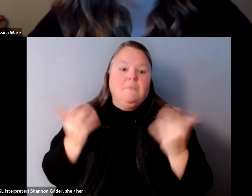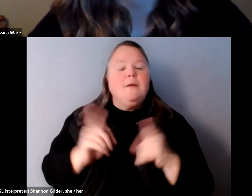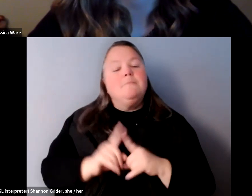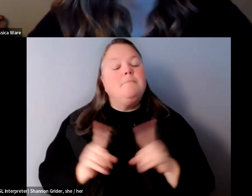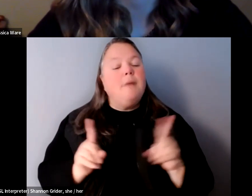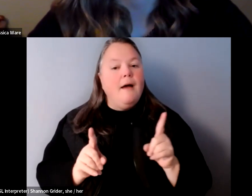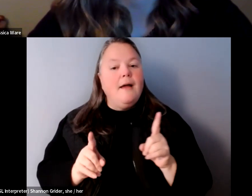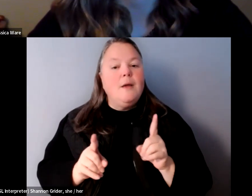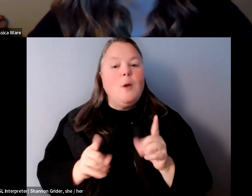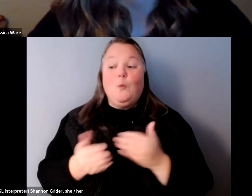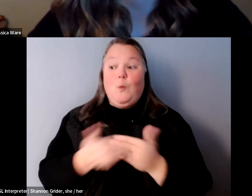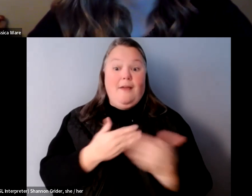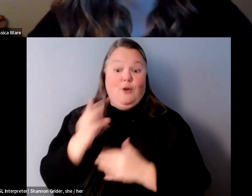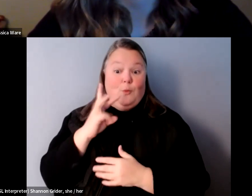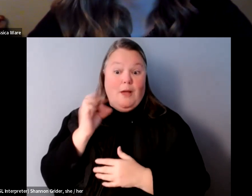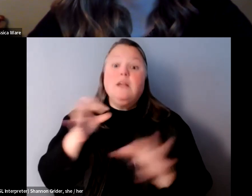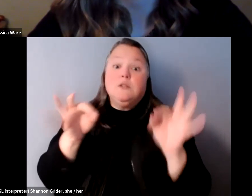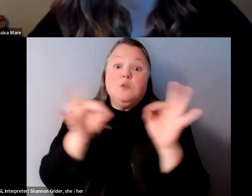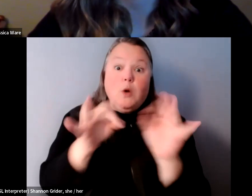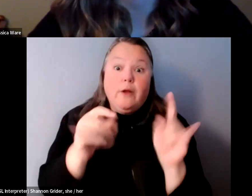But whatever it was worth it,